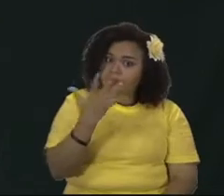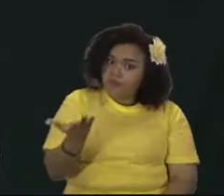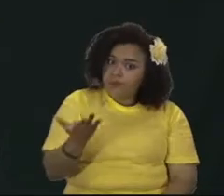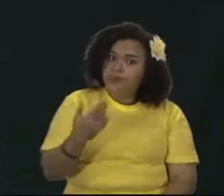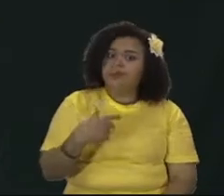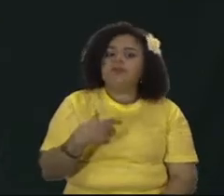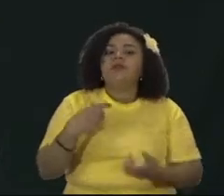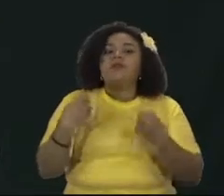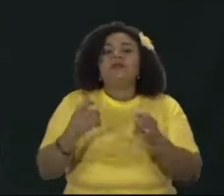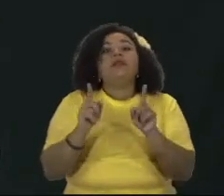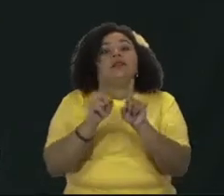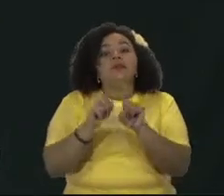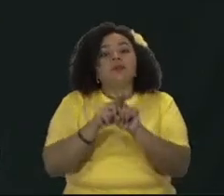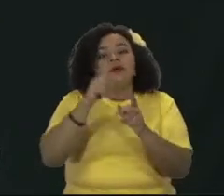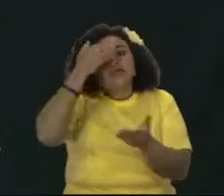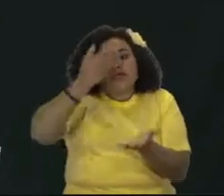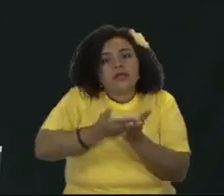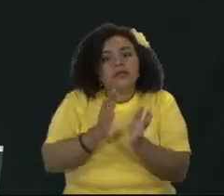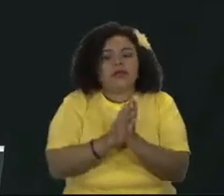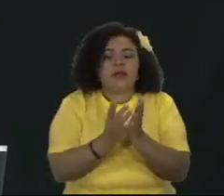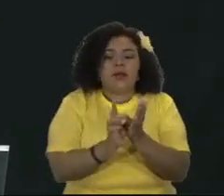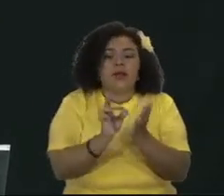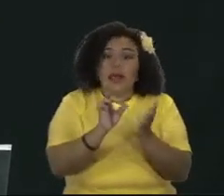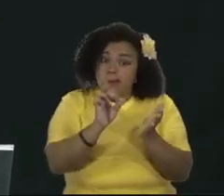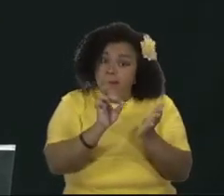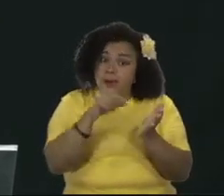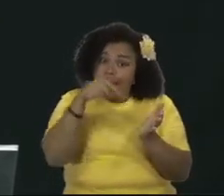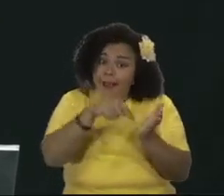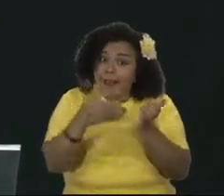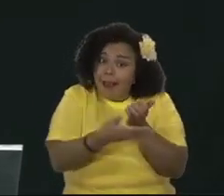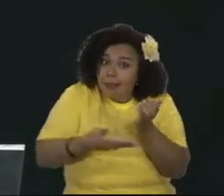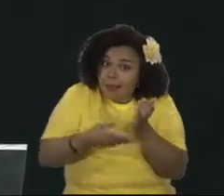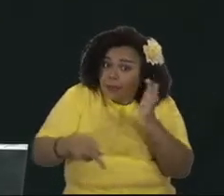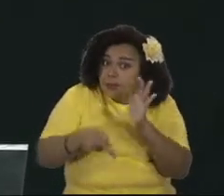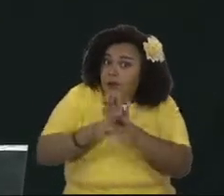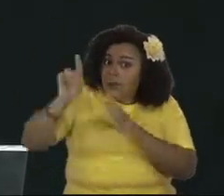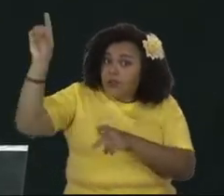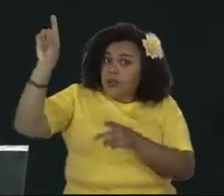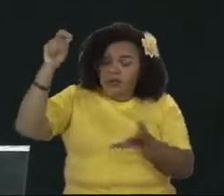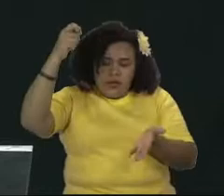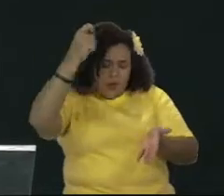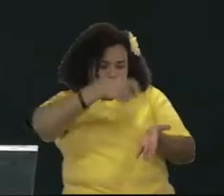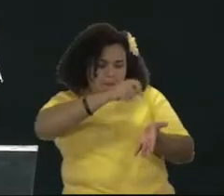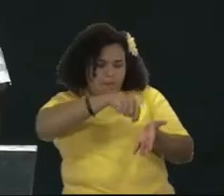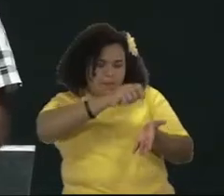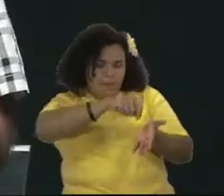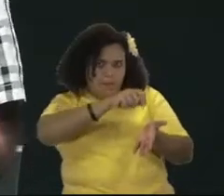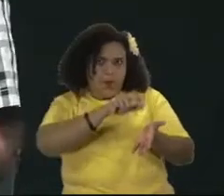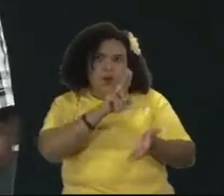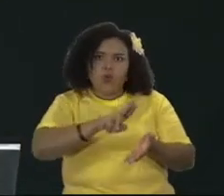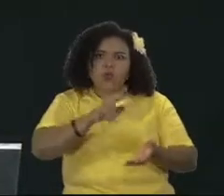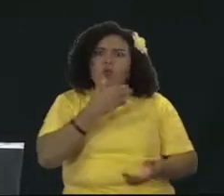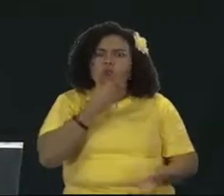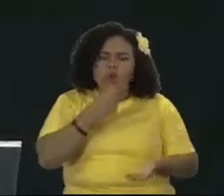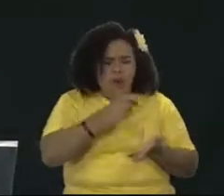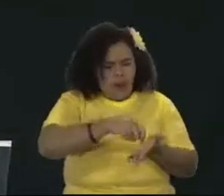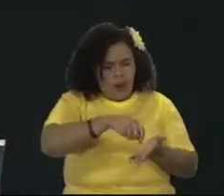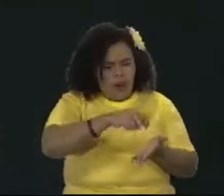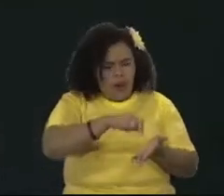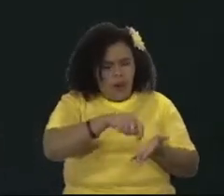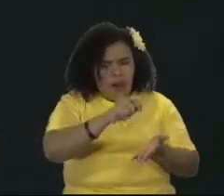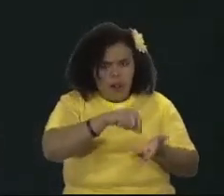To our lives, we can trust on it. We can base our life in this book, and we are going to end up